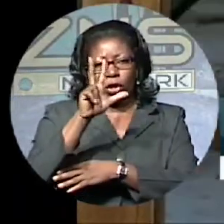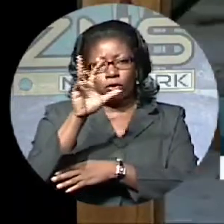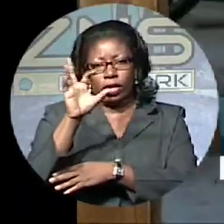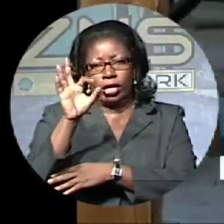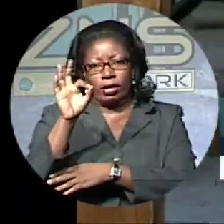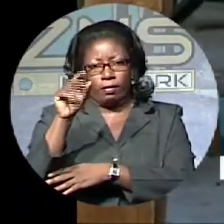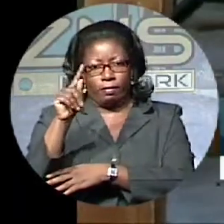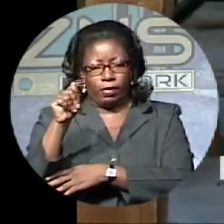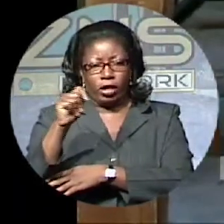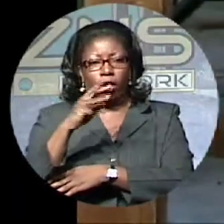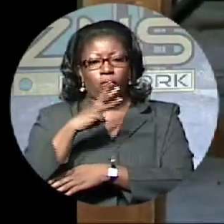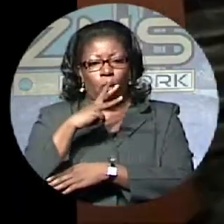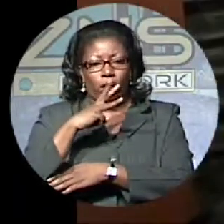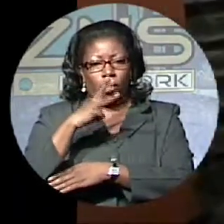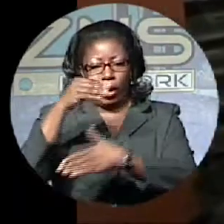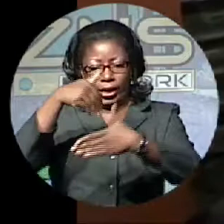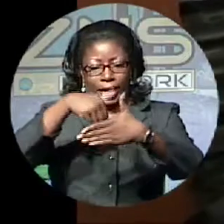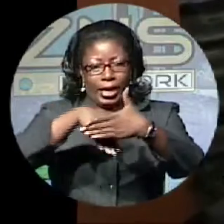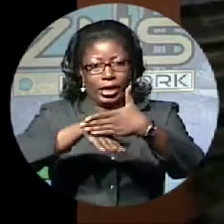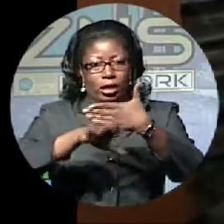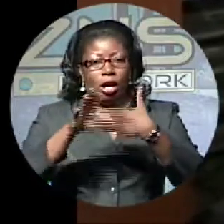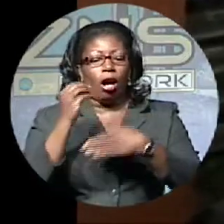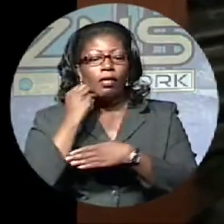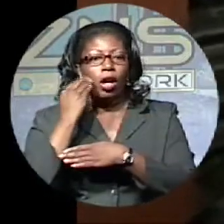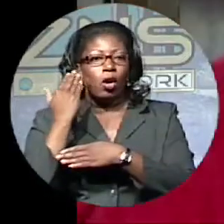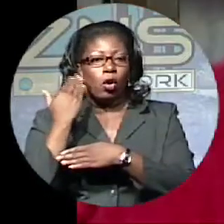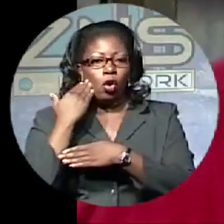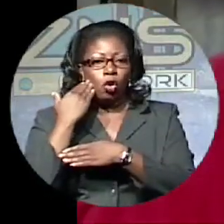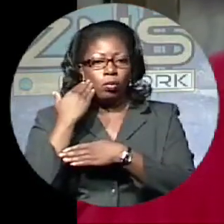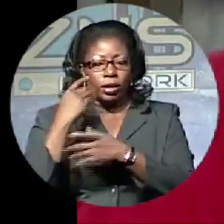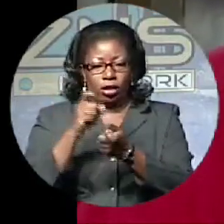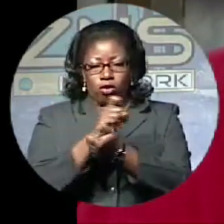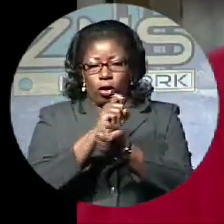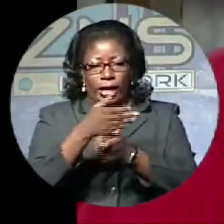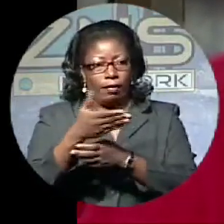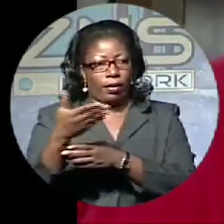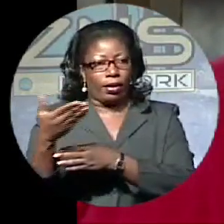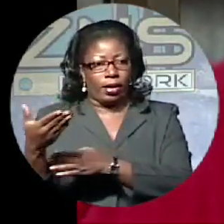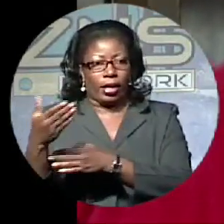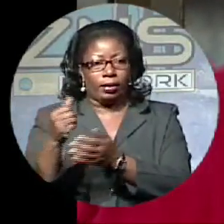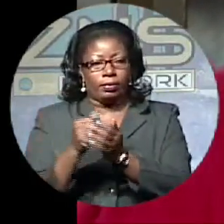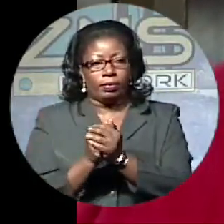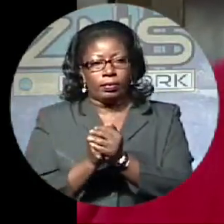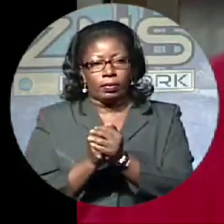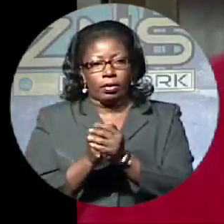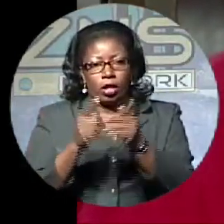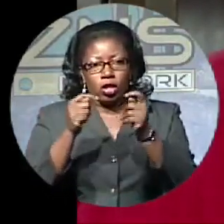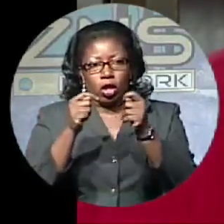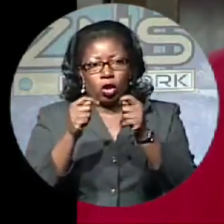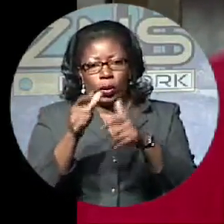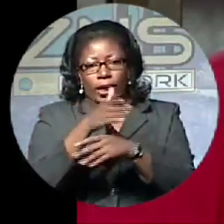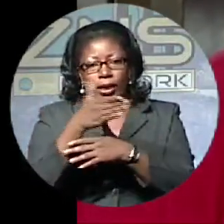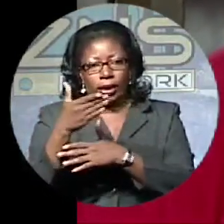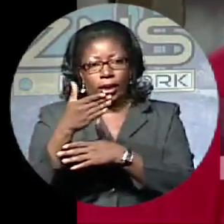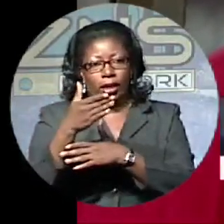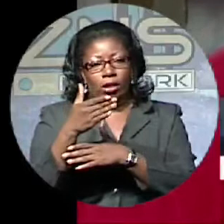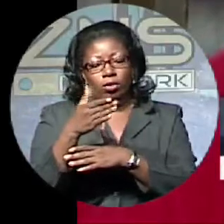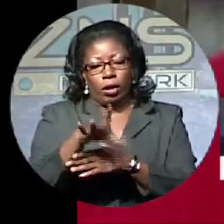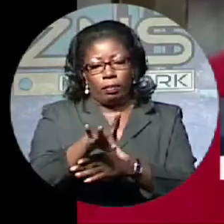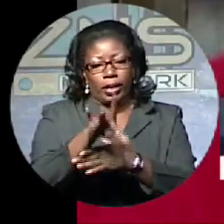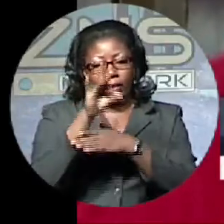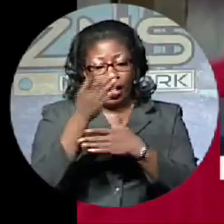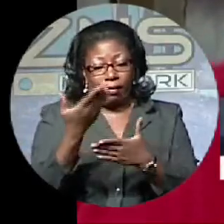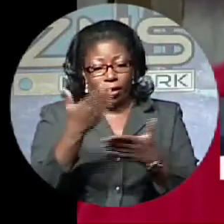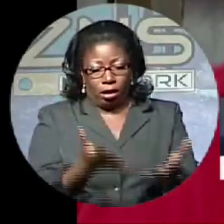quickly got into their home, leaving a trail of destruction behind. I woke her up and said, "We have to go," and quickly picked up everything off the